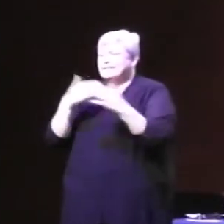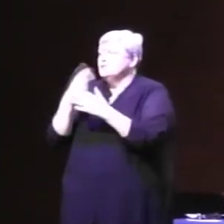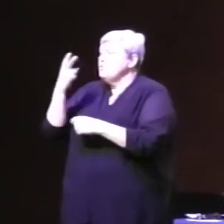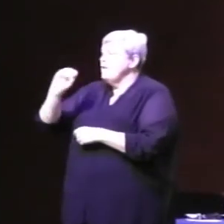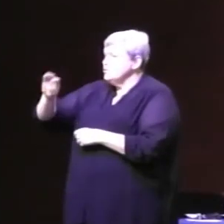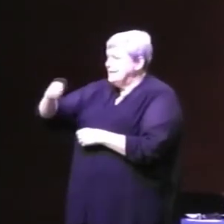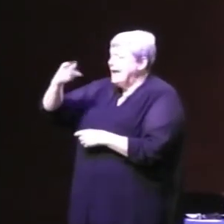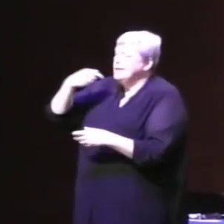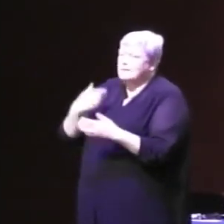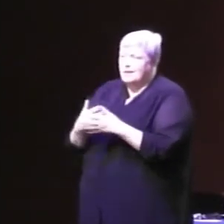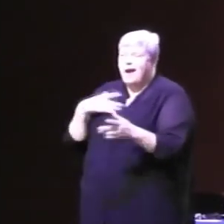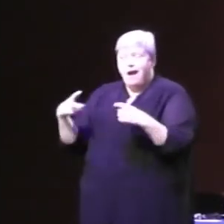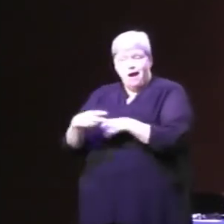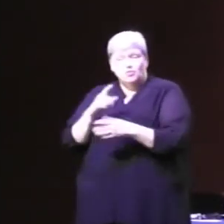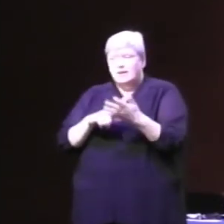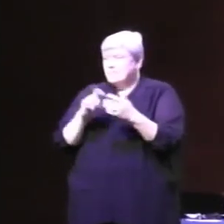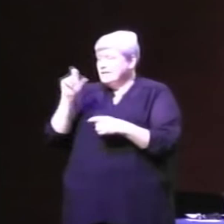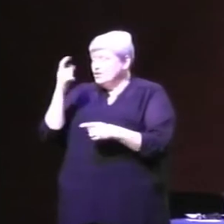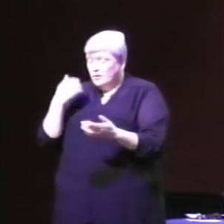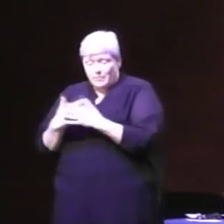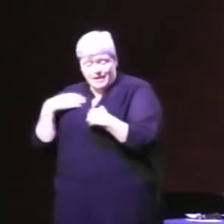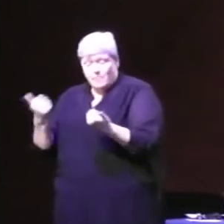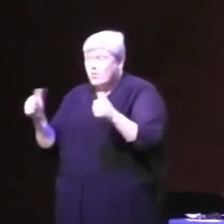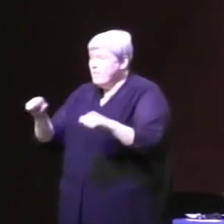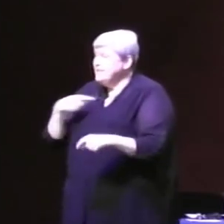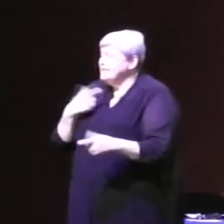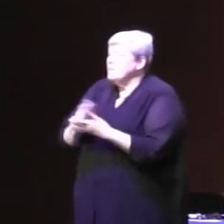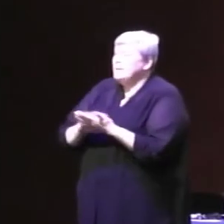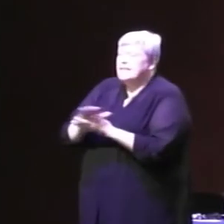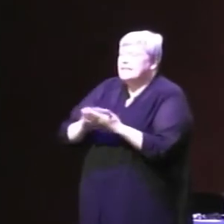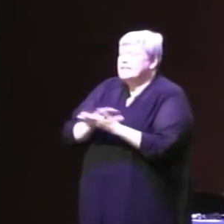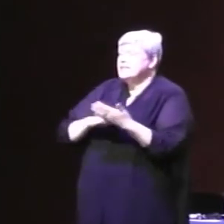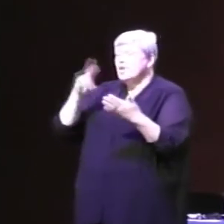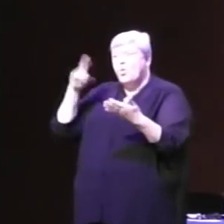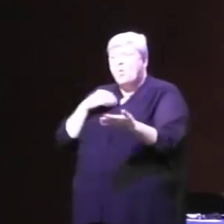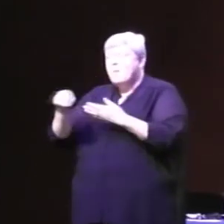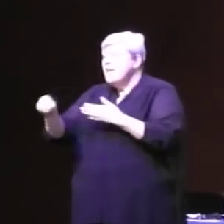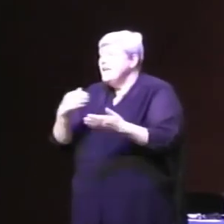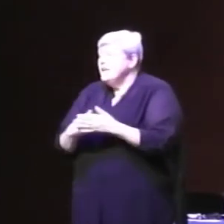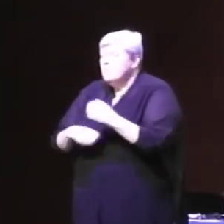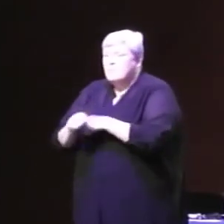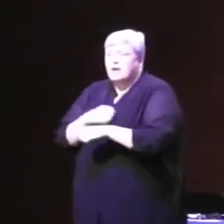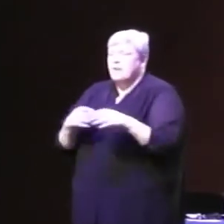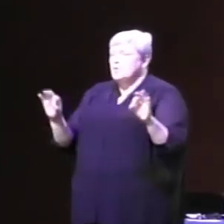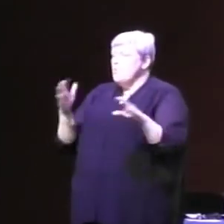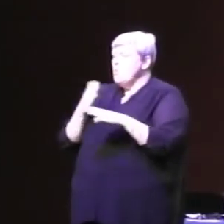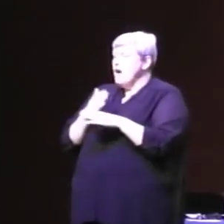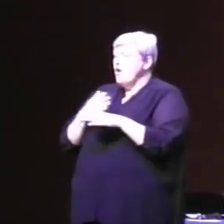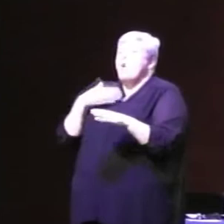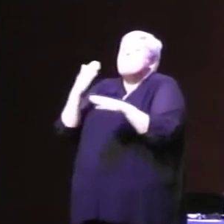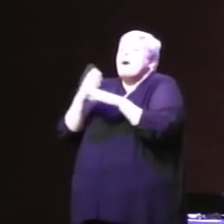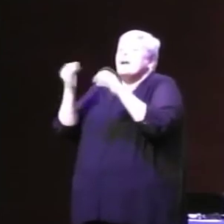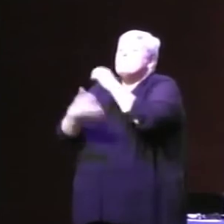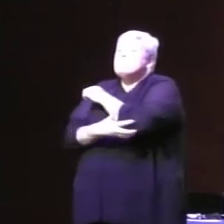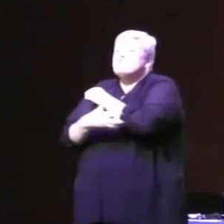2009. Cuts to terms and conditions are being implemented that will plunge low-paid workers into the swelling ranks of Scotland's working poor.